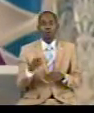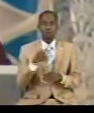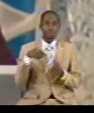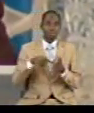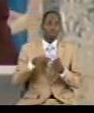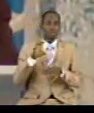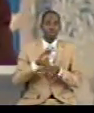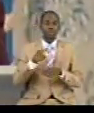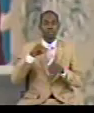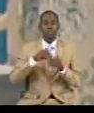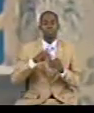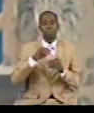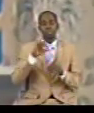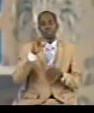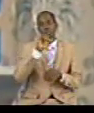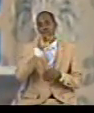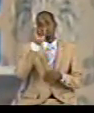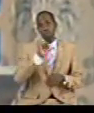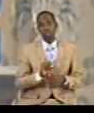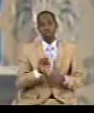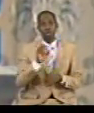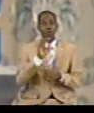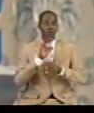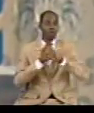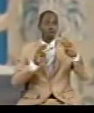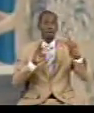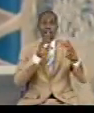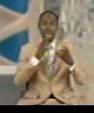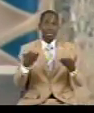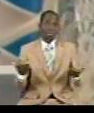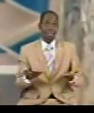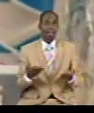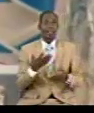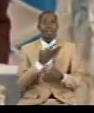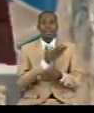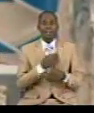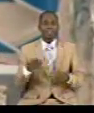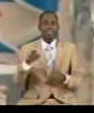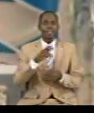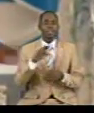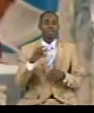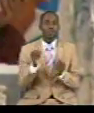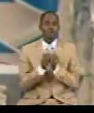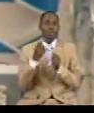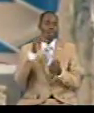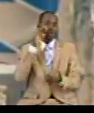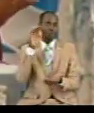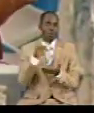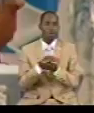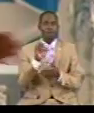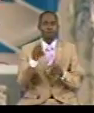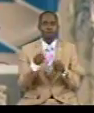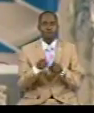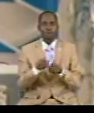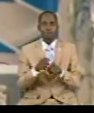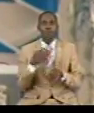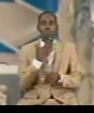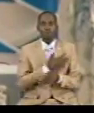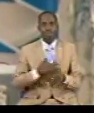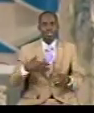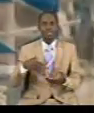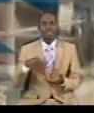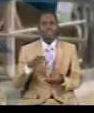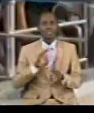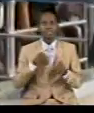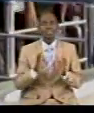Southwest, they are here, and they are wise. Please, you are welcome. Please, let's rise up and